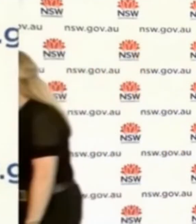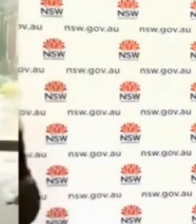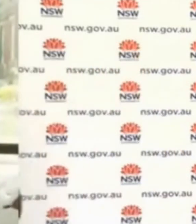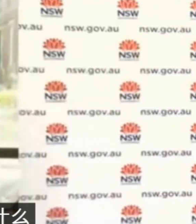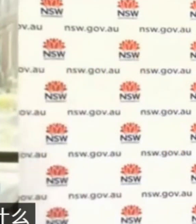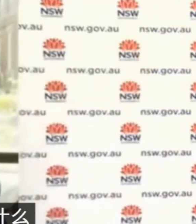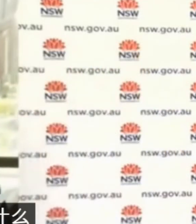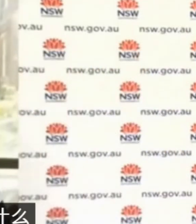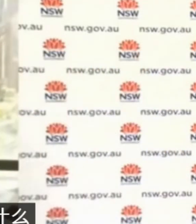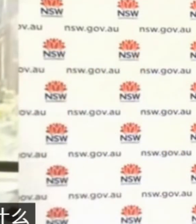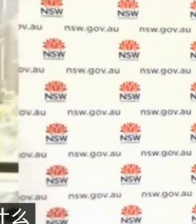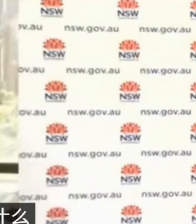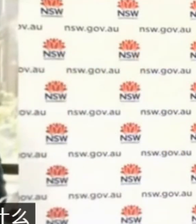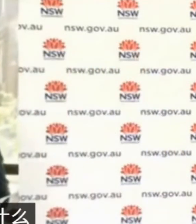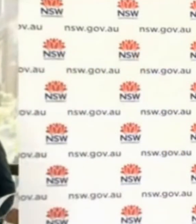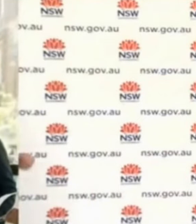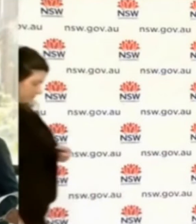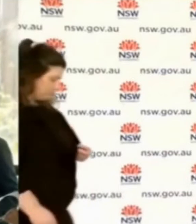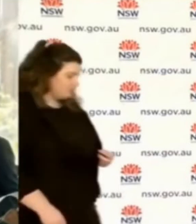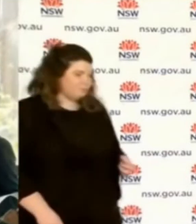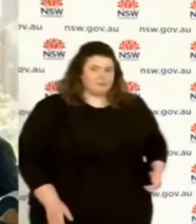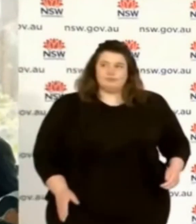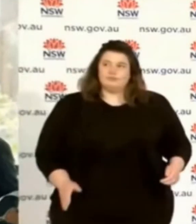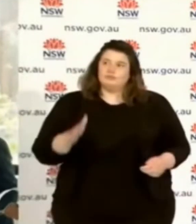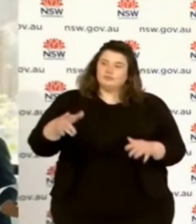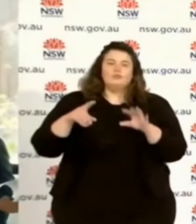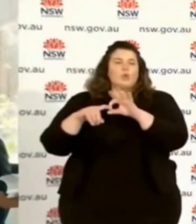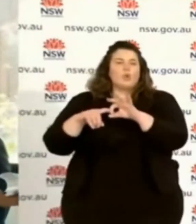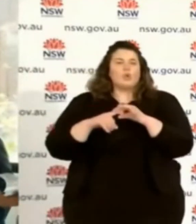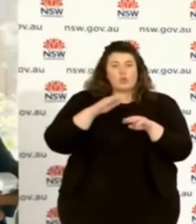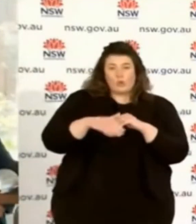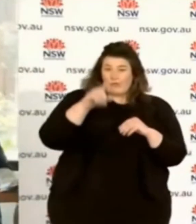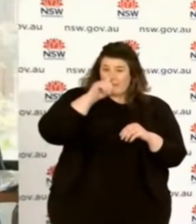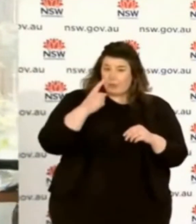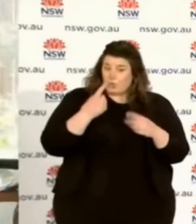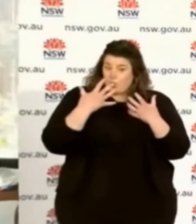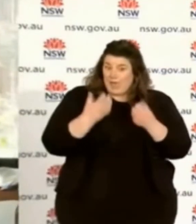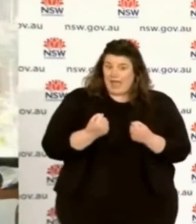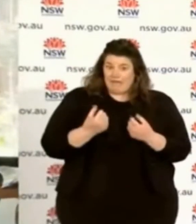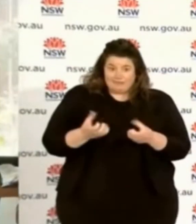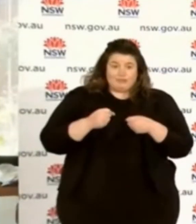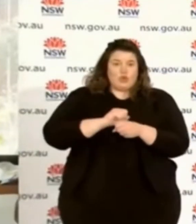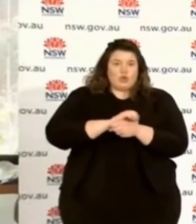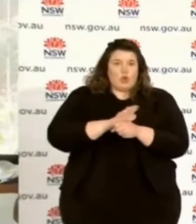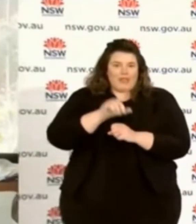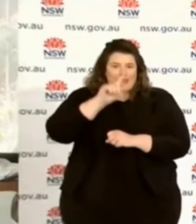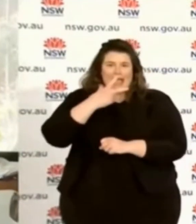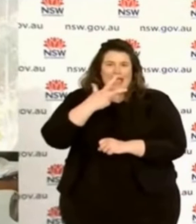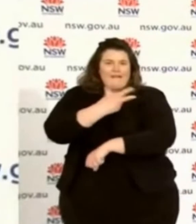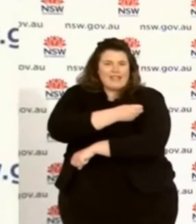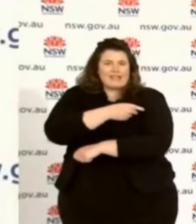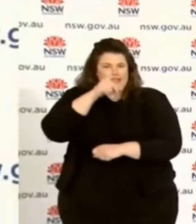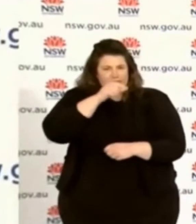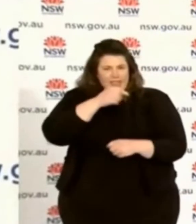calling on the thousands of people who've actually been infected with COVID. They obviously can't get the vaccine yet, so will they be given a medal? Well,